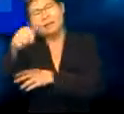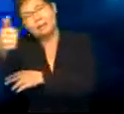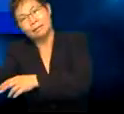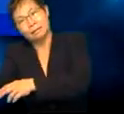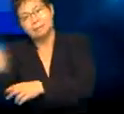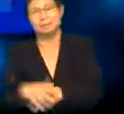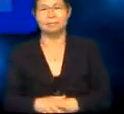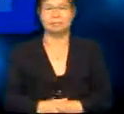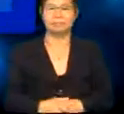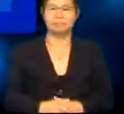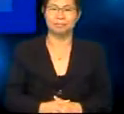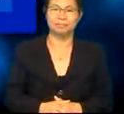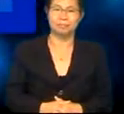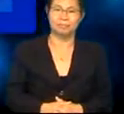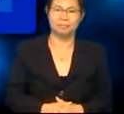etc.